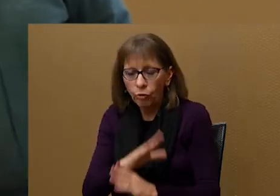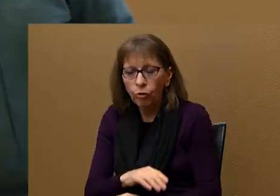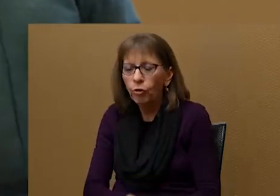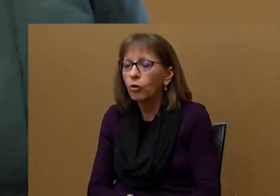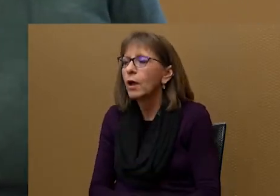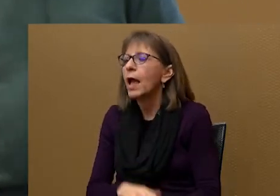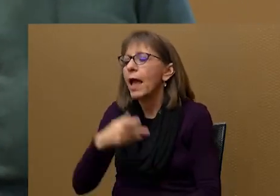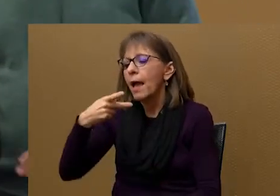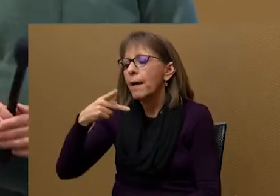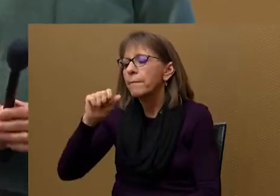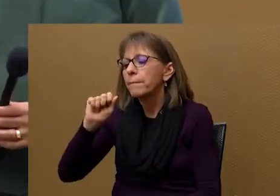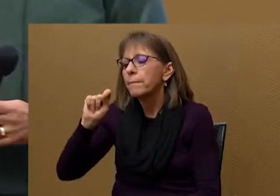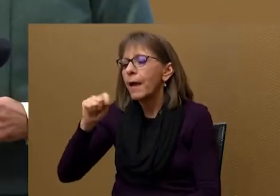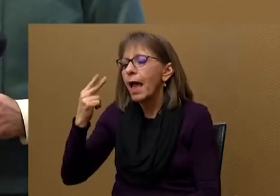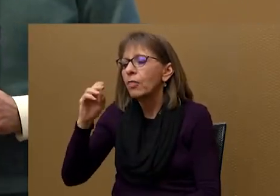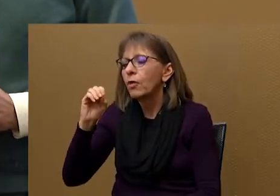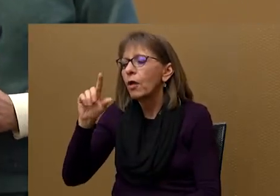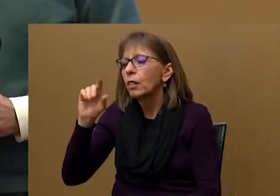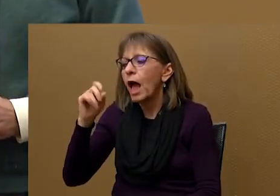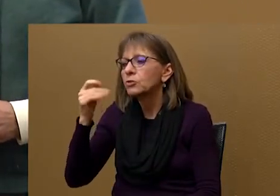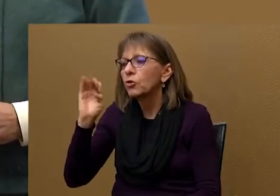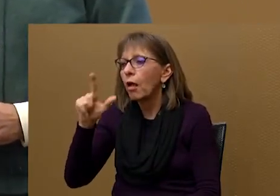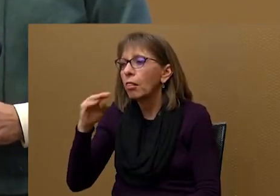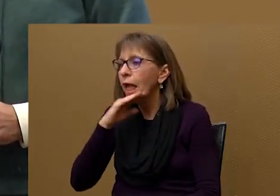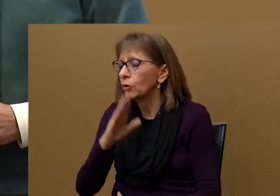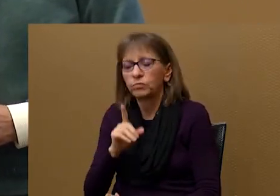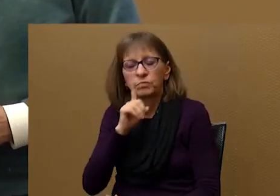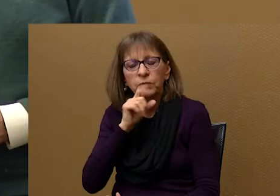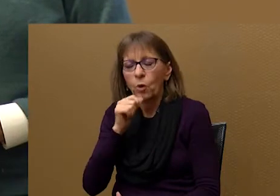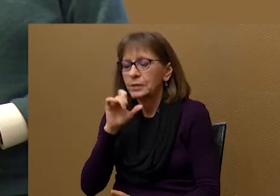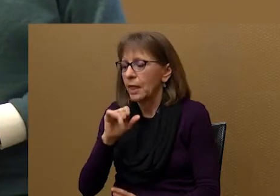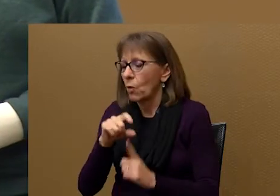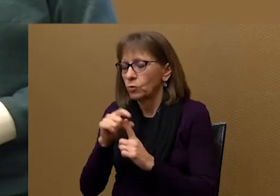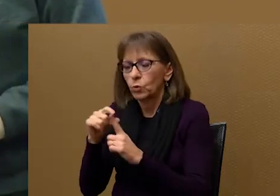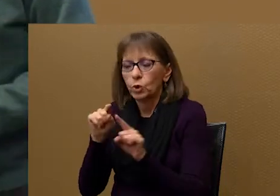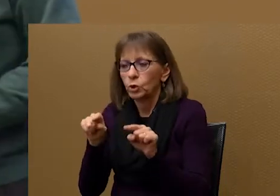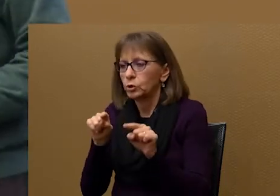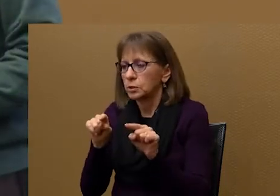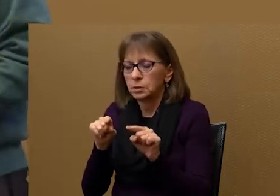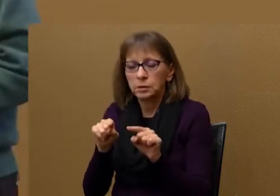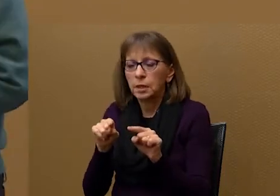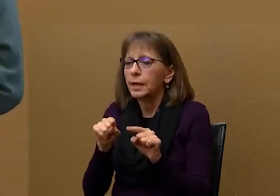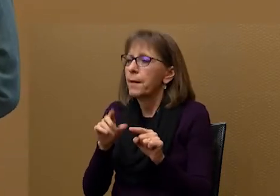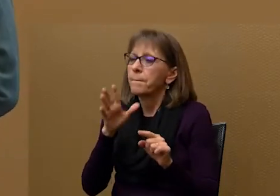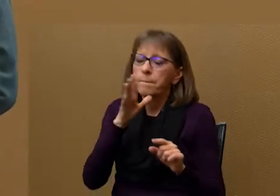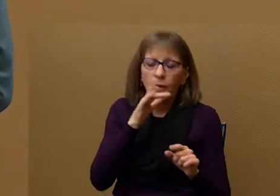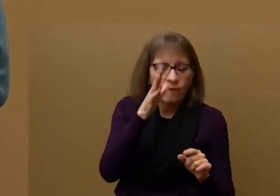pathological lying. Mom and dad are also very clear. They don't really say that.